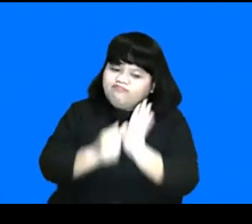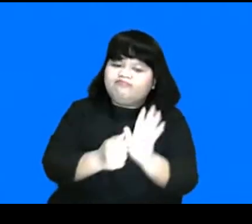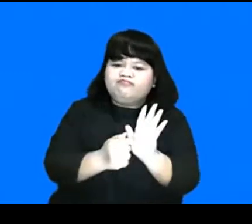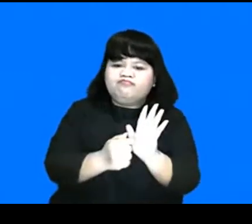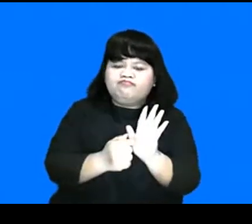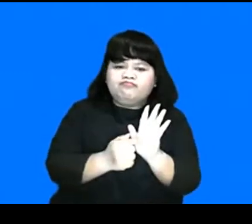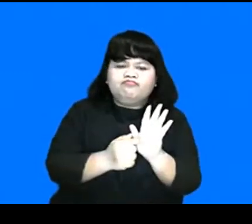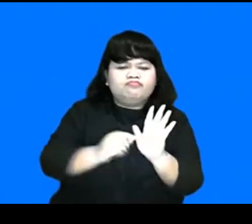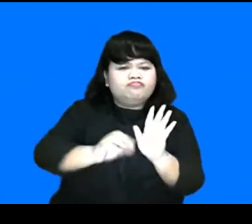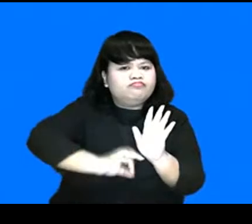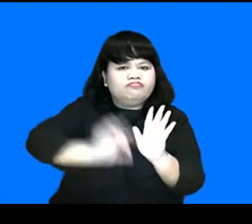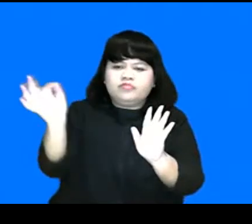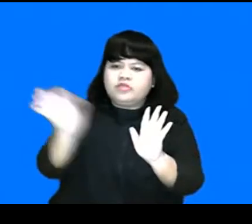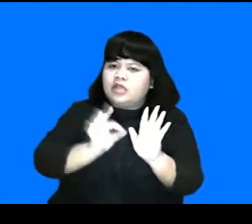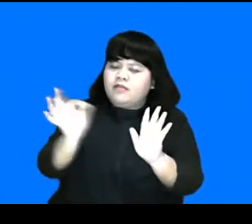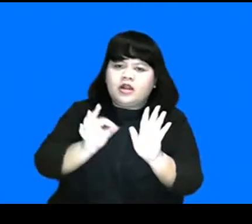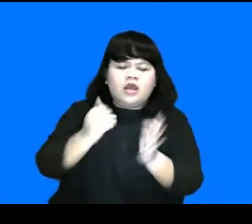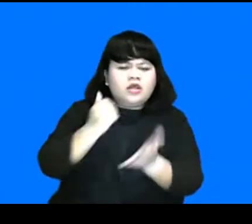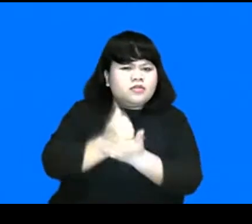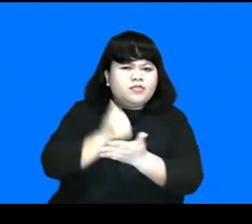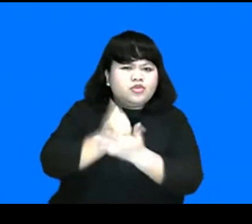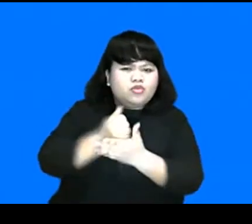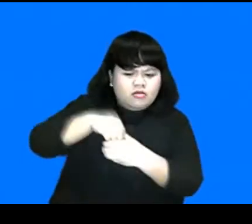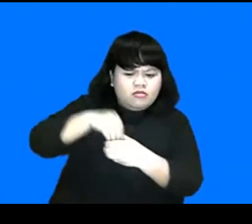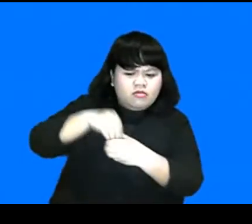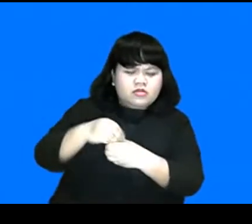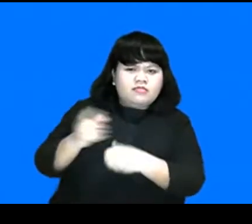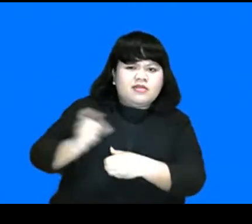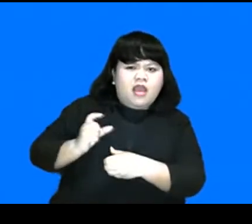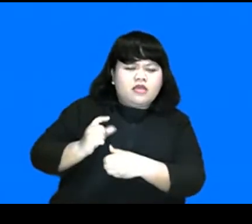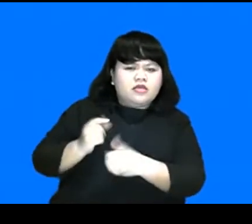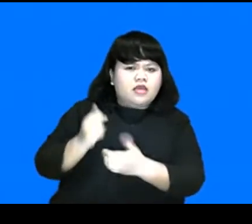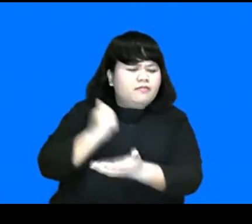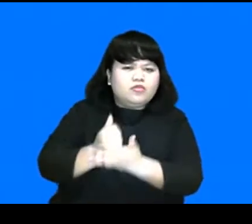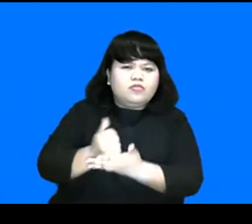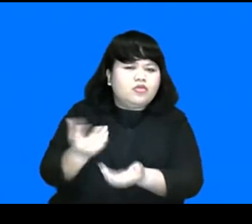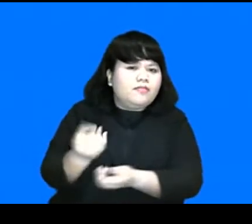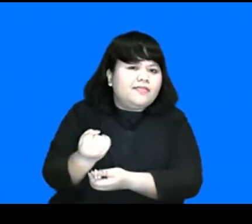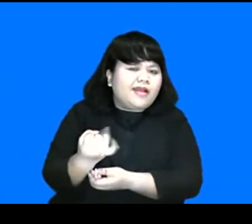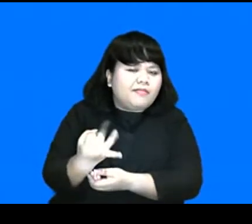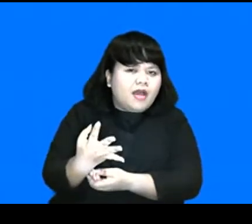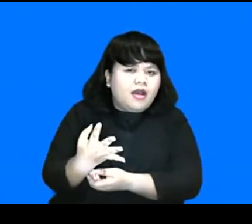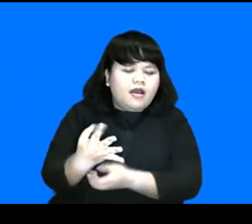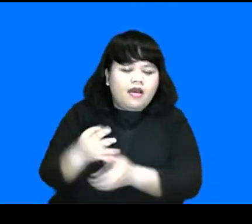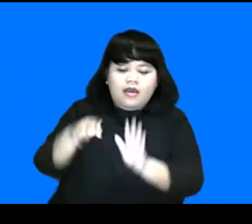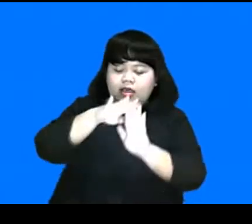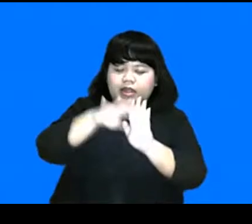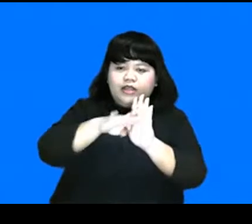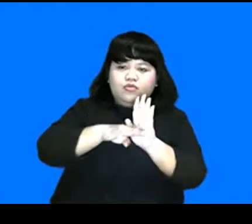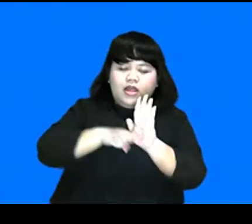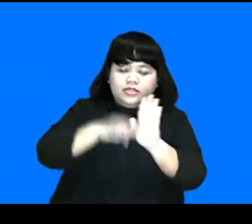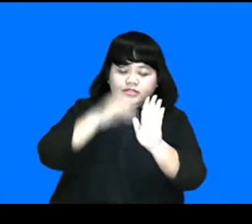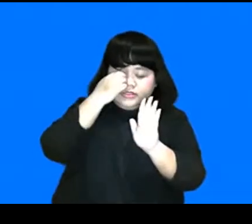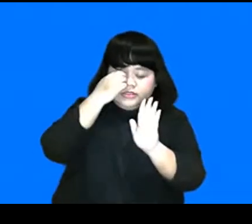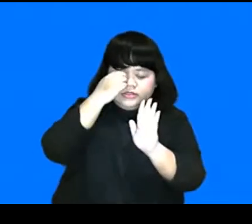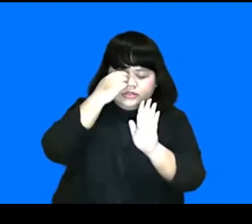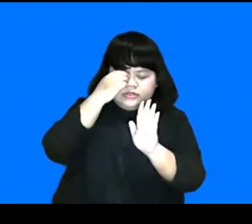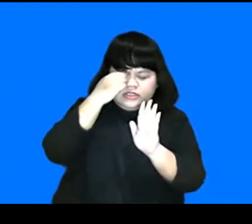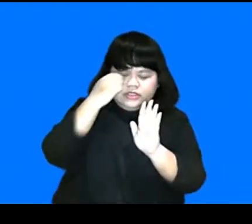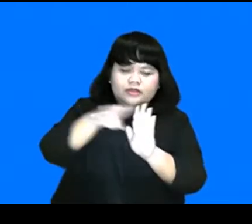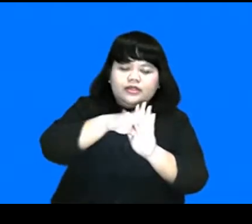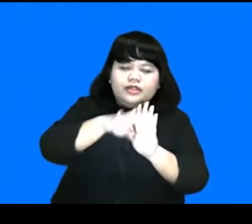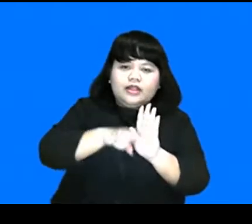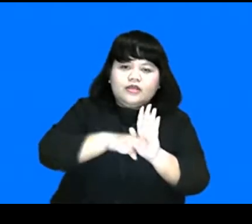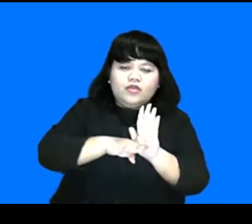of regulation are existed in many countries, especially in Asia, but also with a lot of pack of exemption.